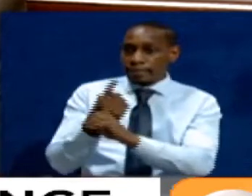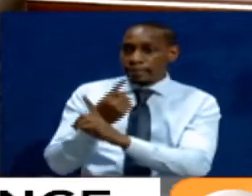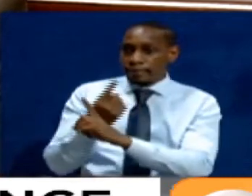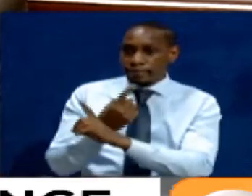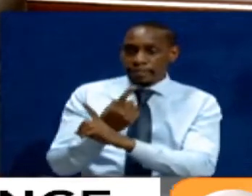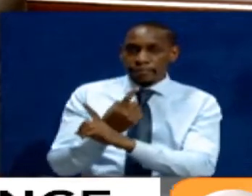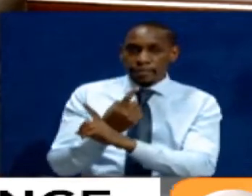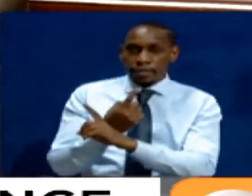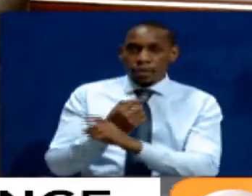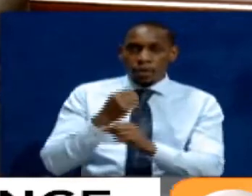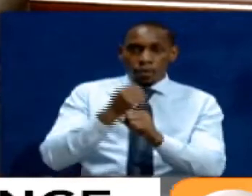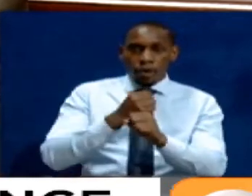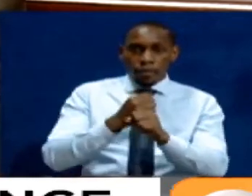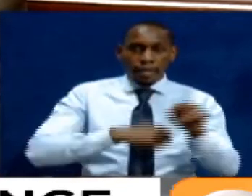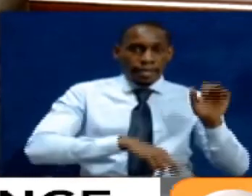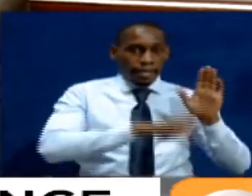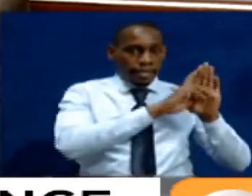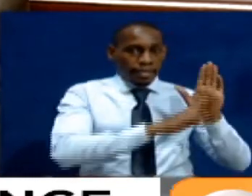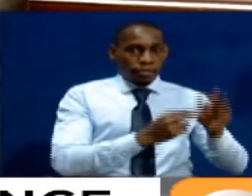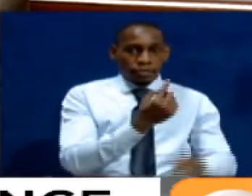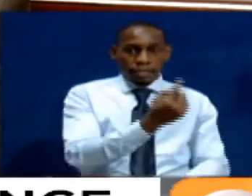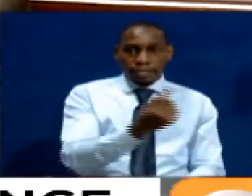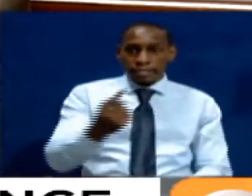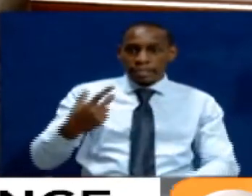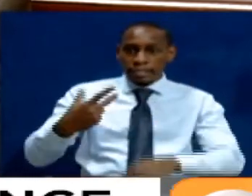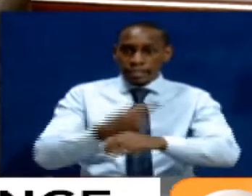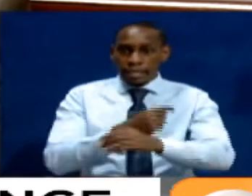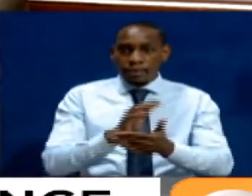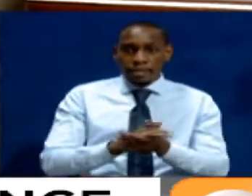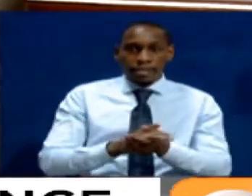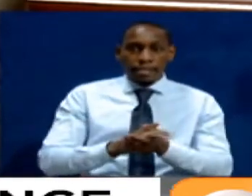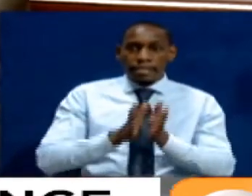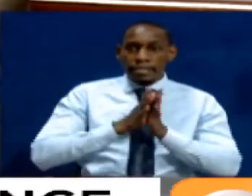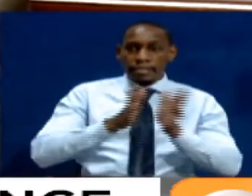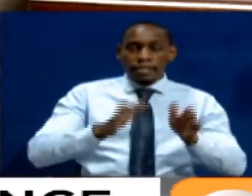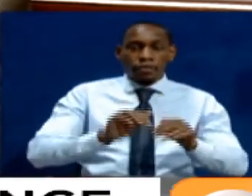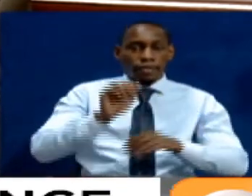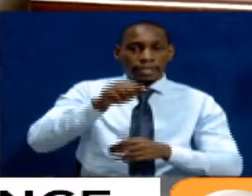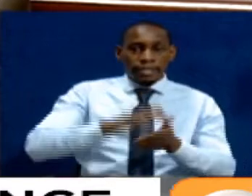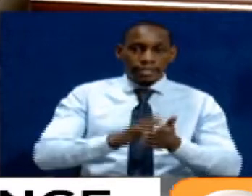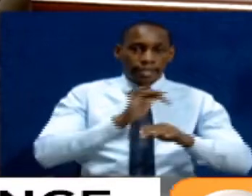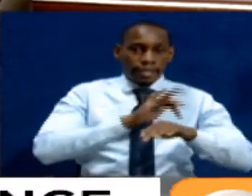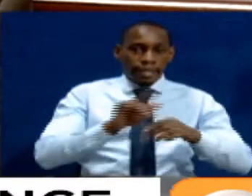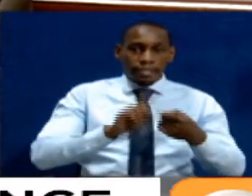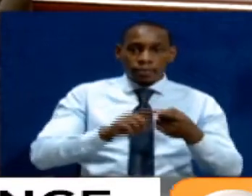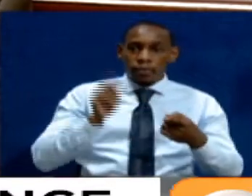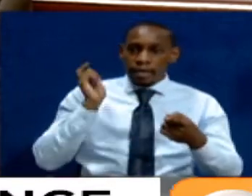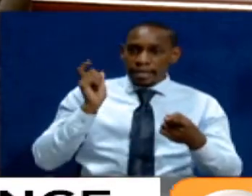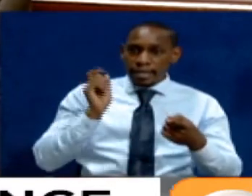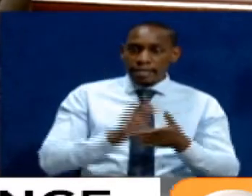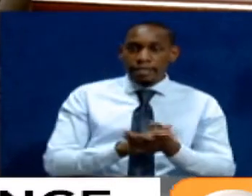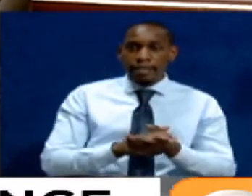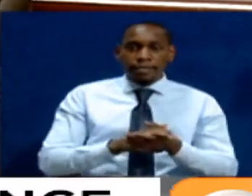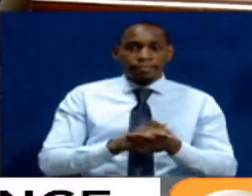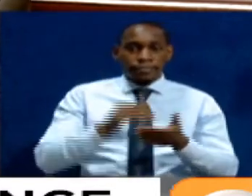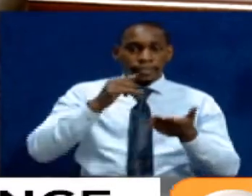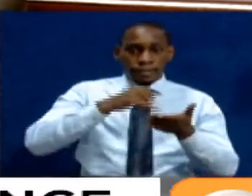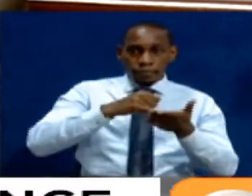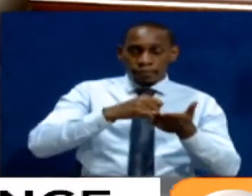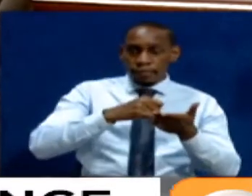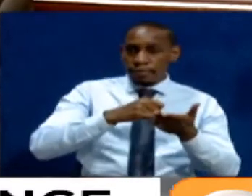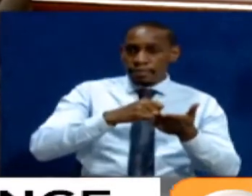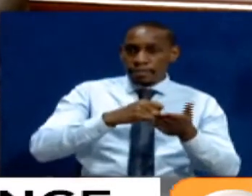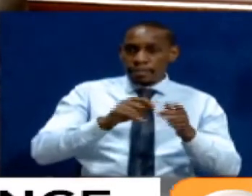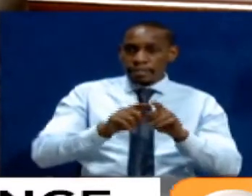different operational guidelines for each of them. So the general one, yes, allergy like egg was mentioned.